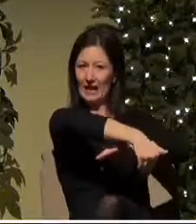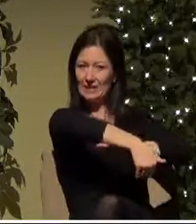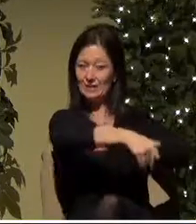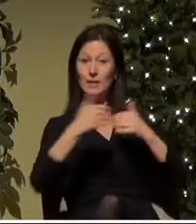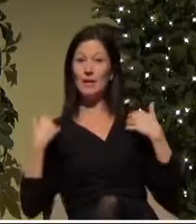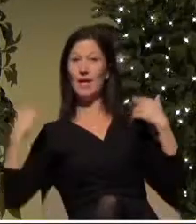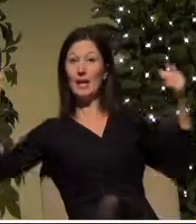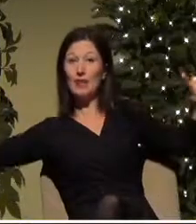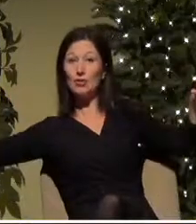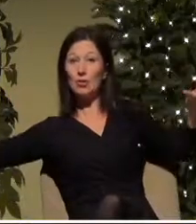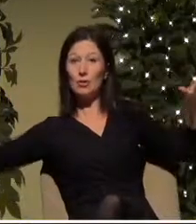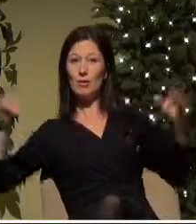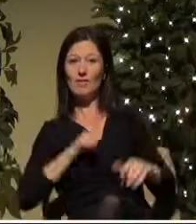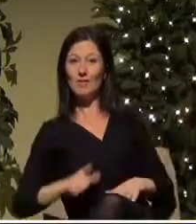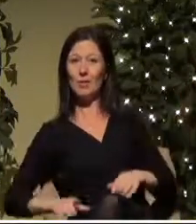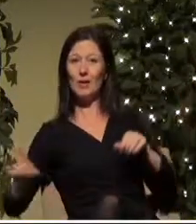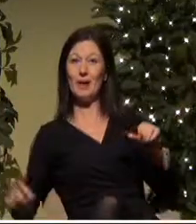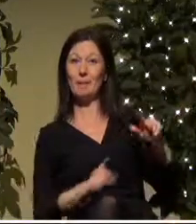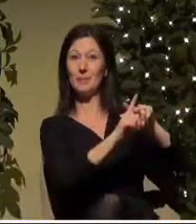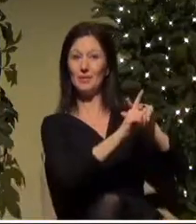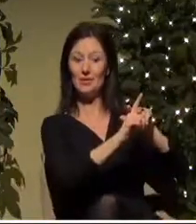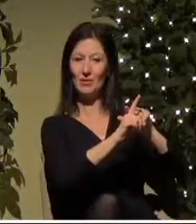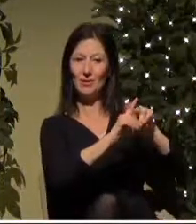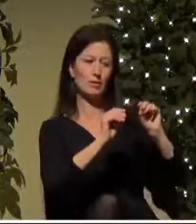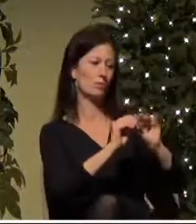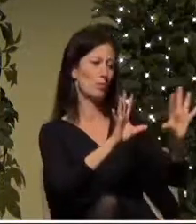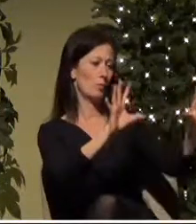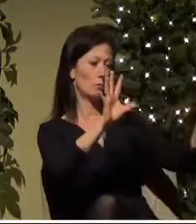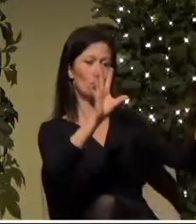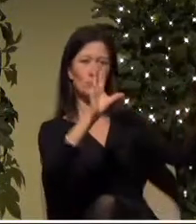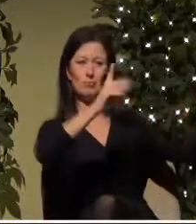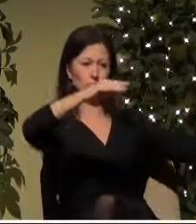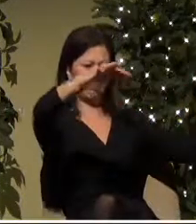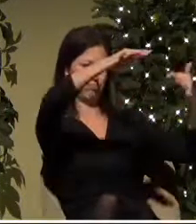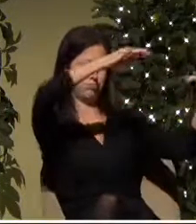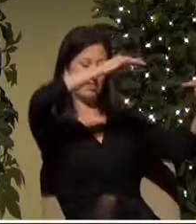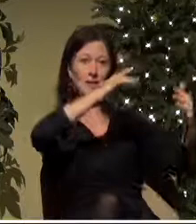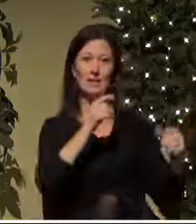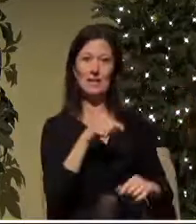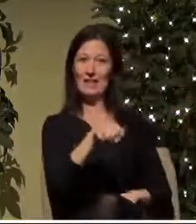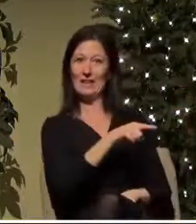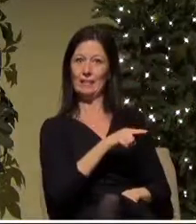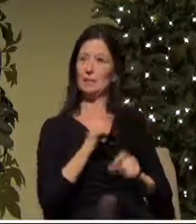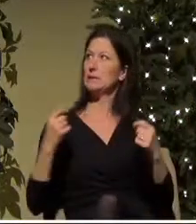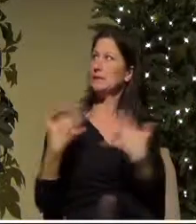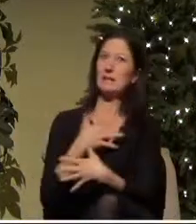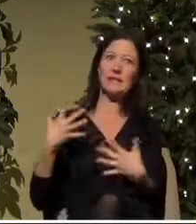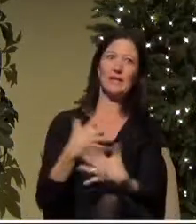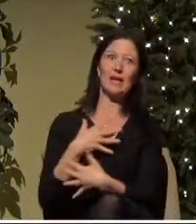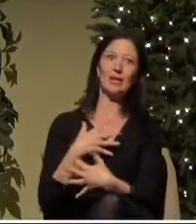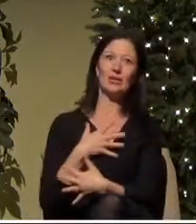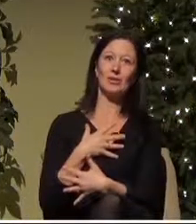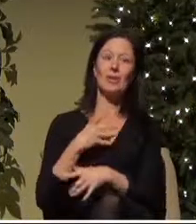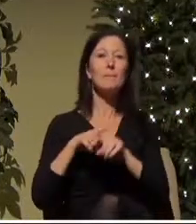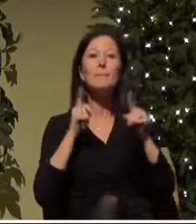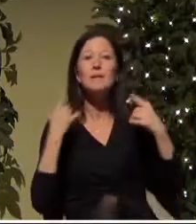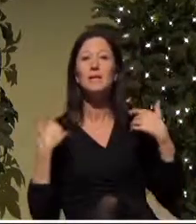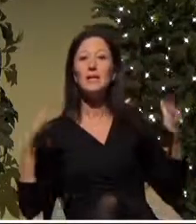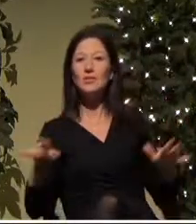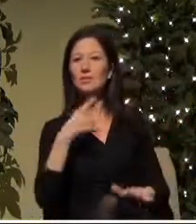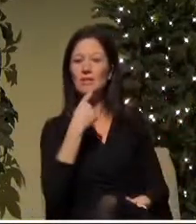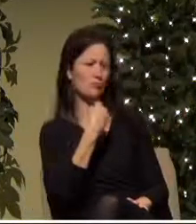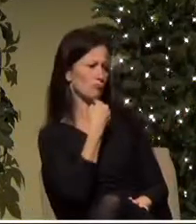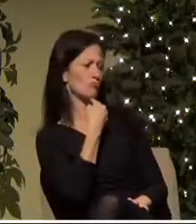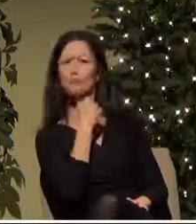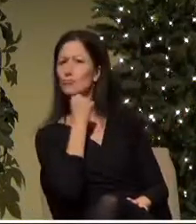appeared to them and the glory of the Lord shone around them and they were terrified but the angel said to them do not